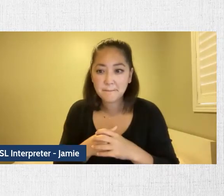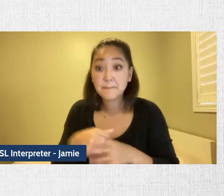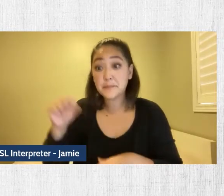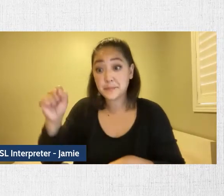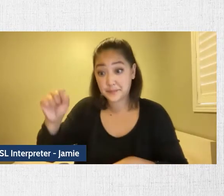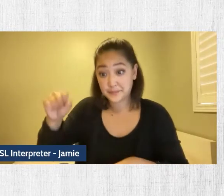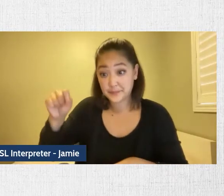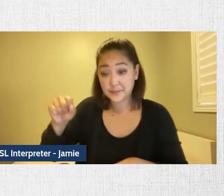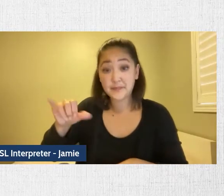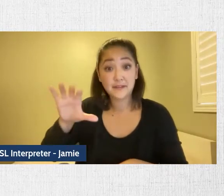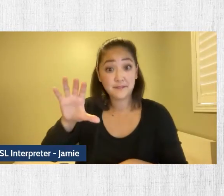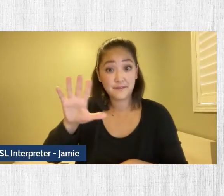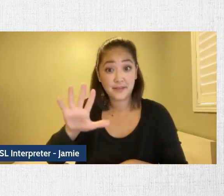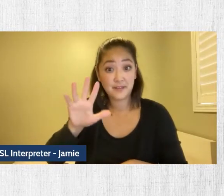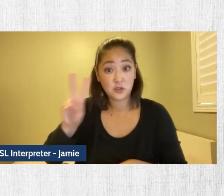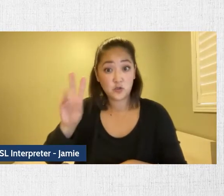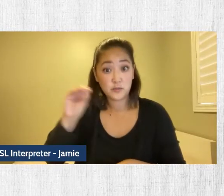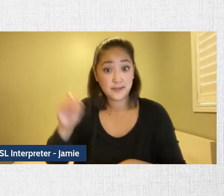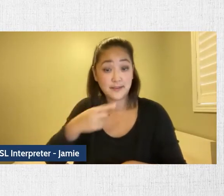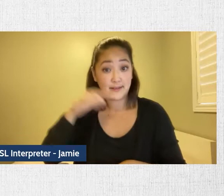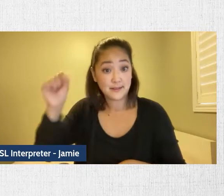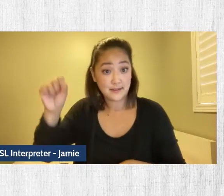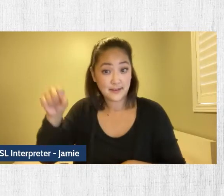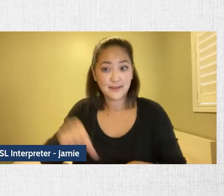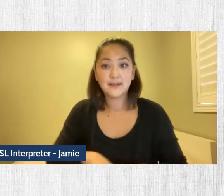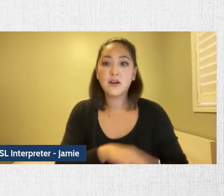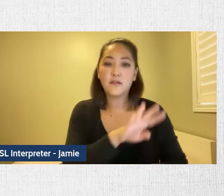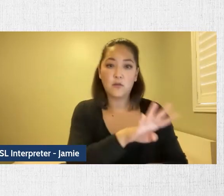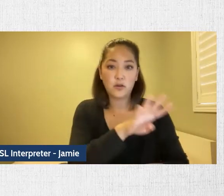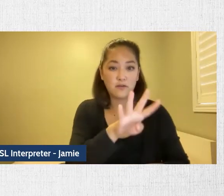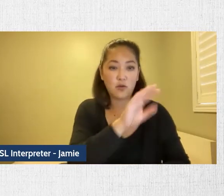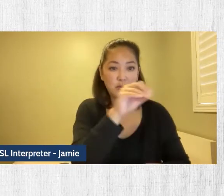yes, 52%, no, 44%.